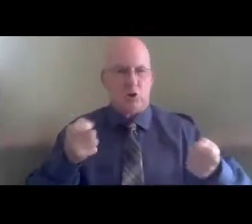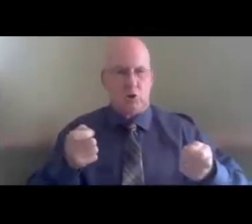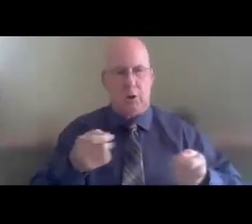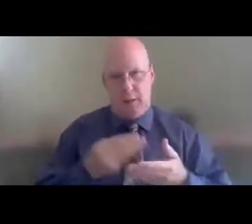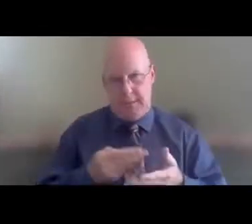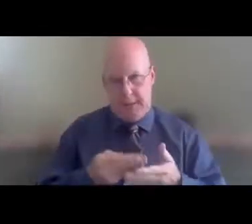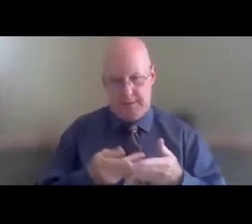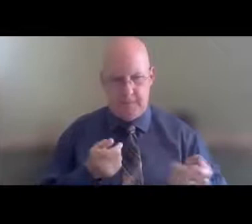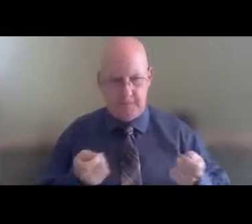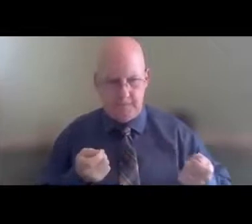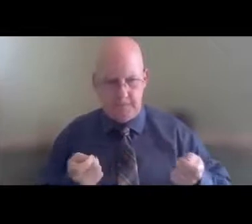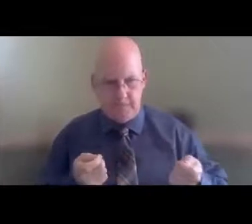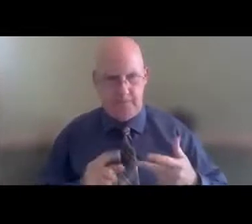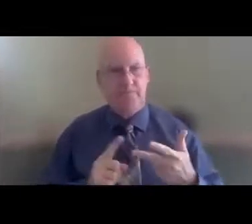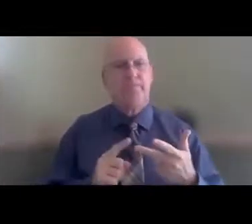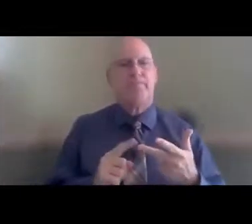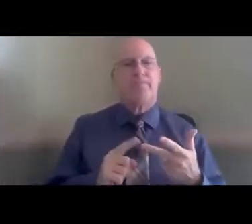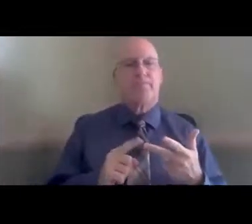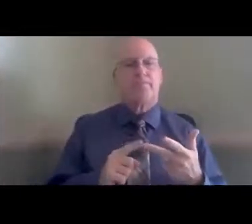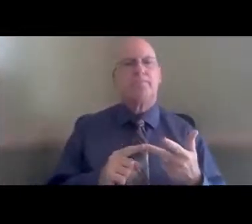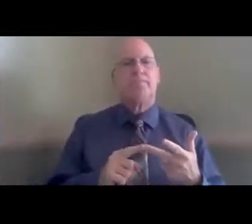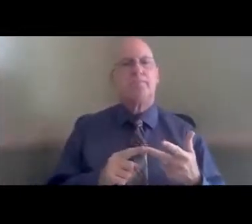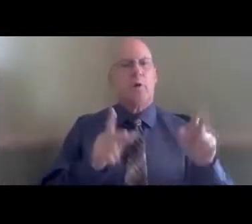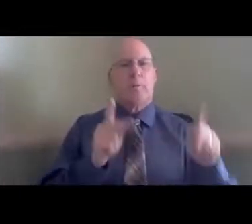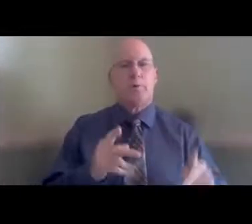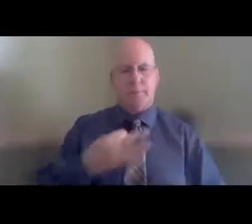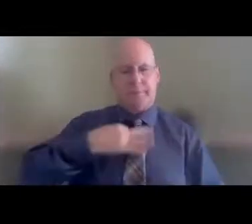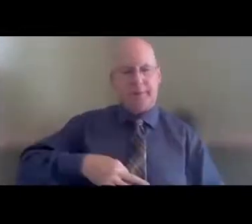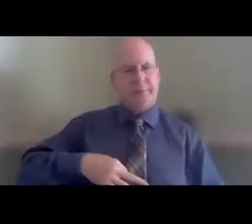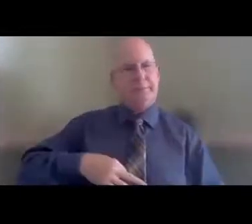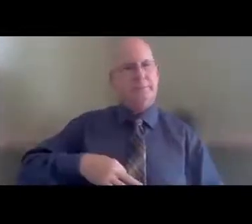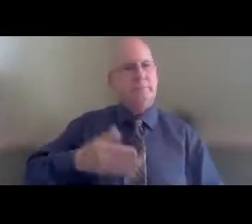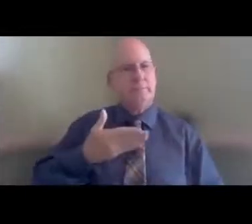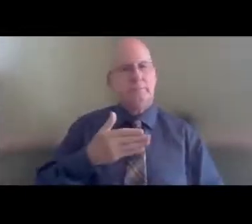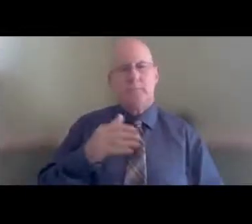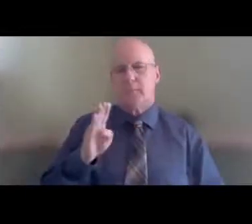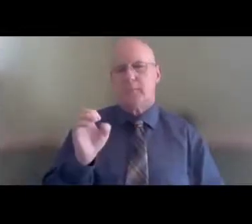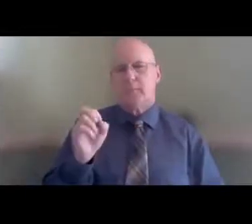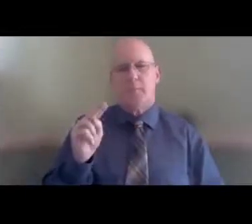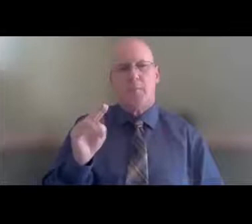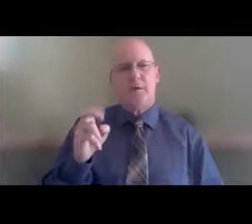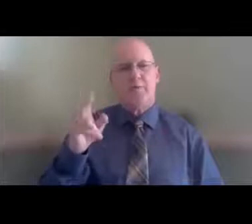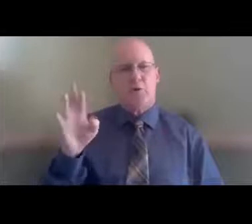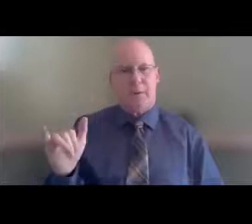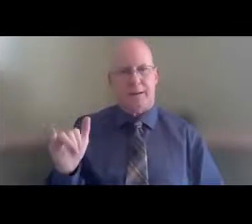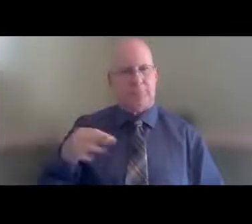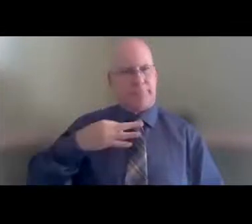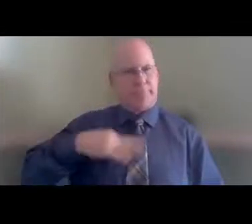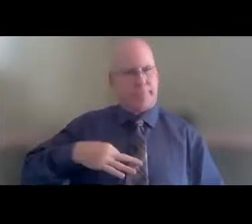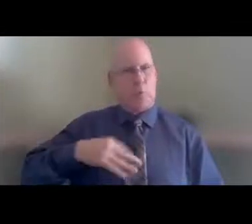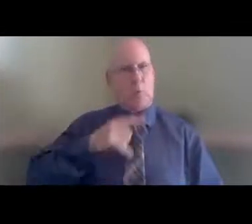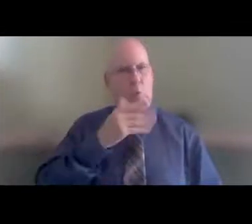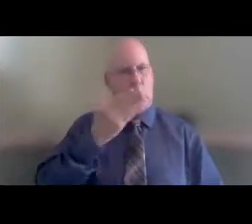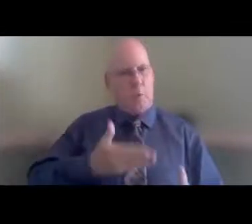trust. And then the third party is the one who it's all about, which is the beneficiary. That's who's going to